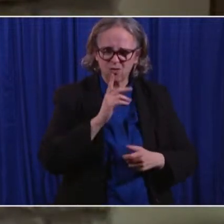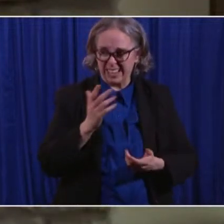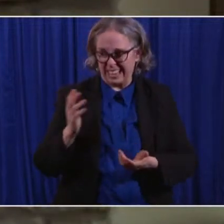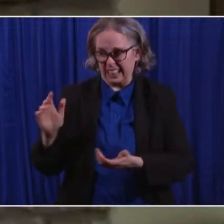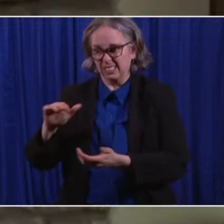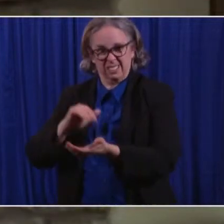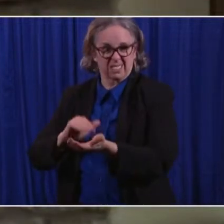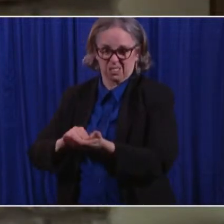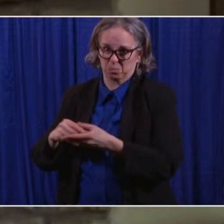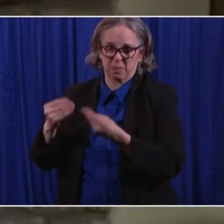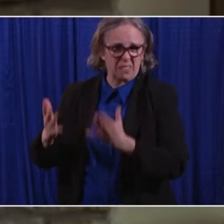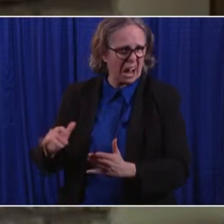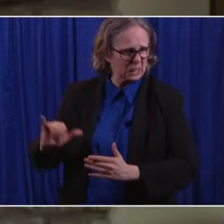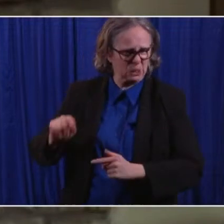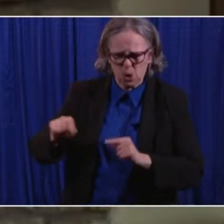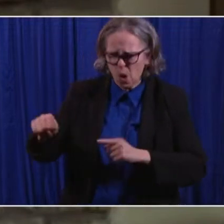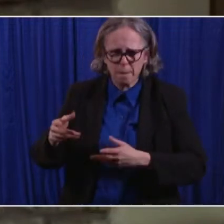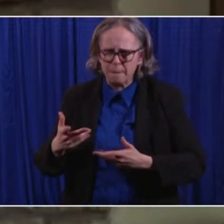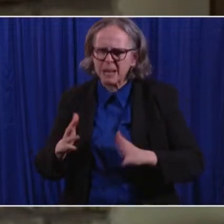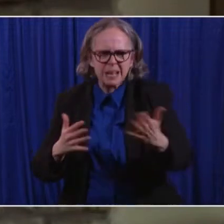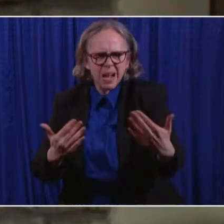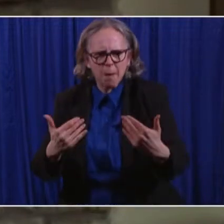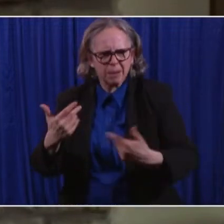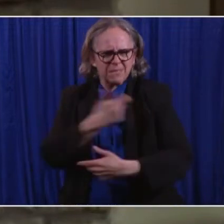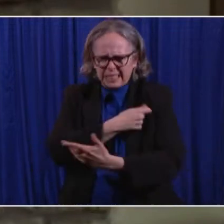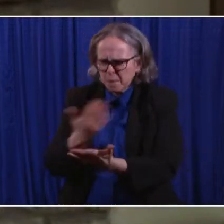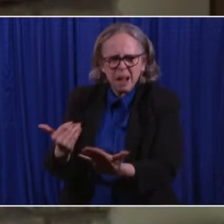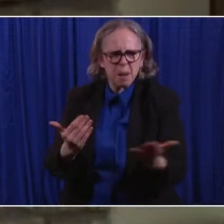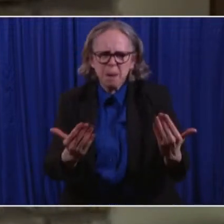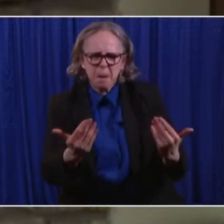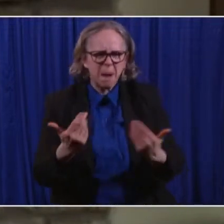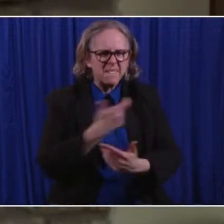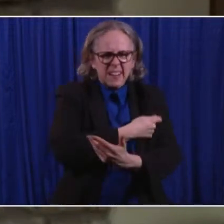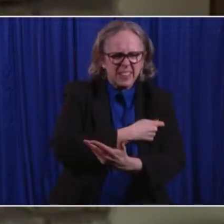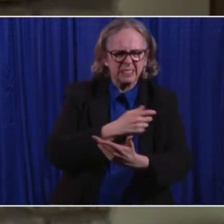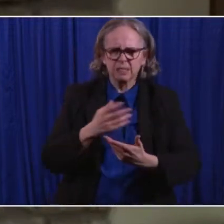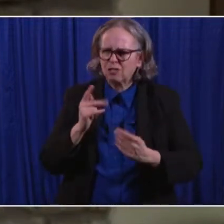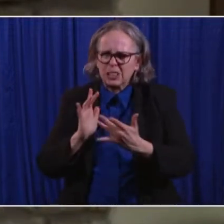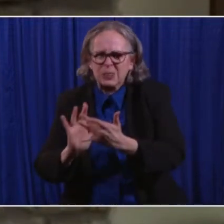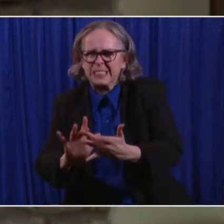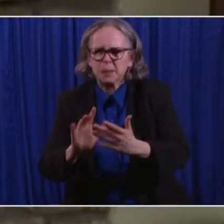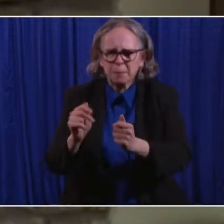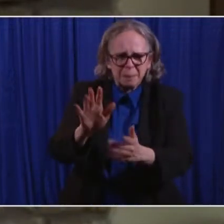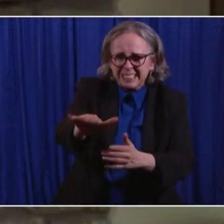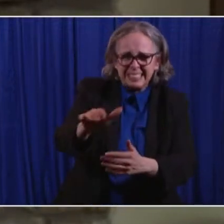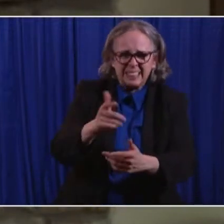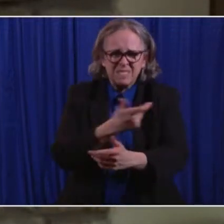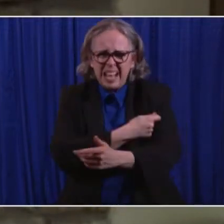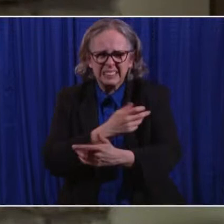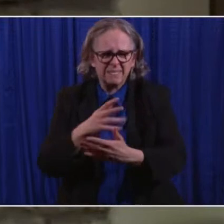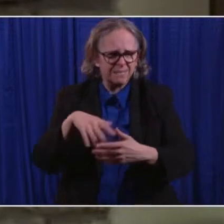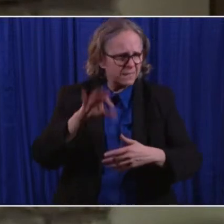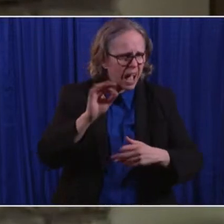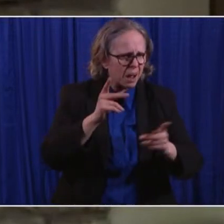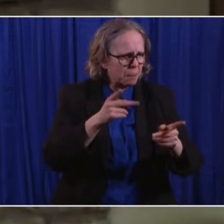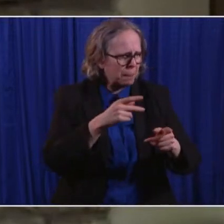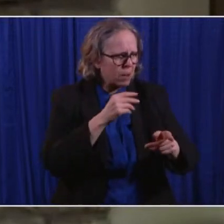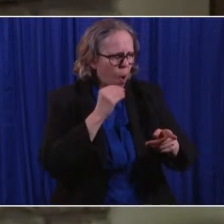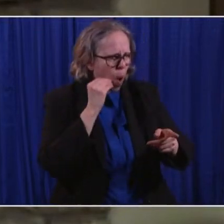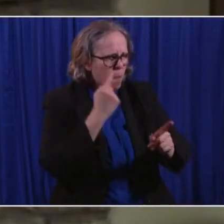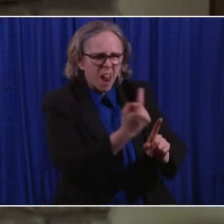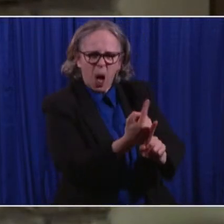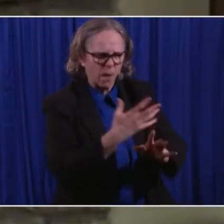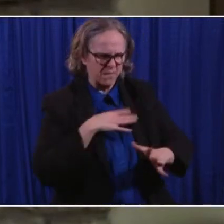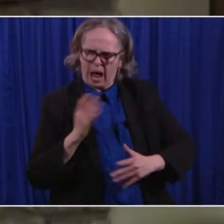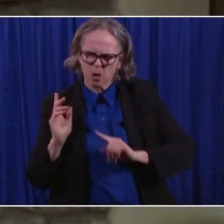down and to make sure that that person who's living at home and can't get out. I was talking to Charlie Patterson this morning, for example, in Clark County,